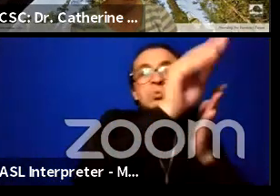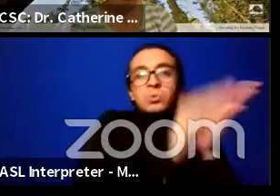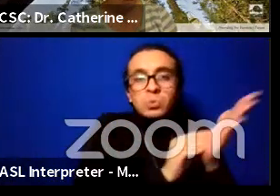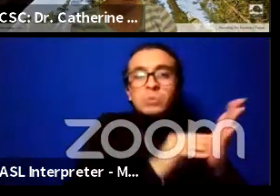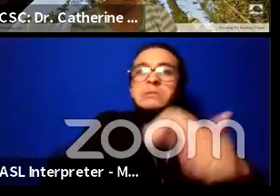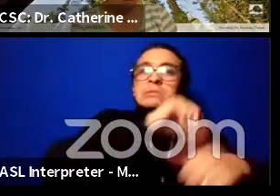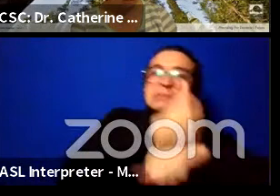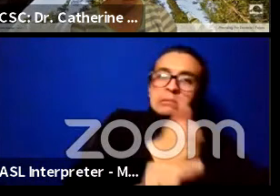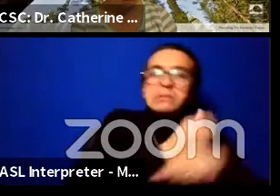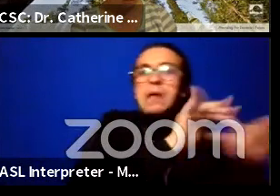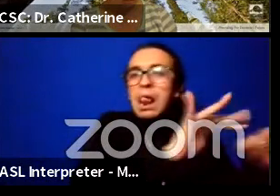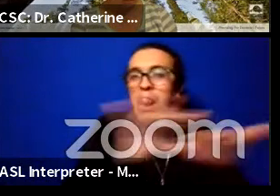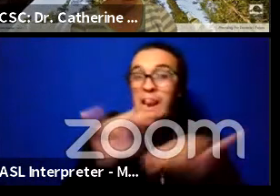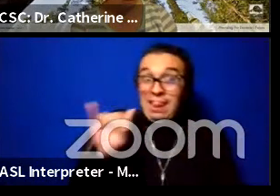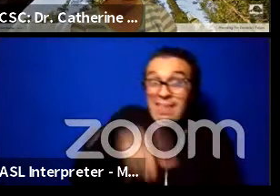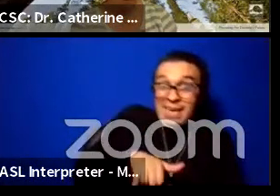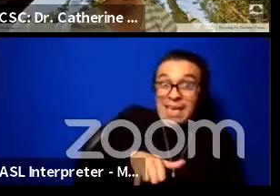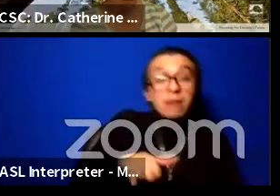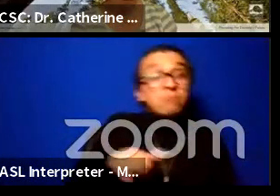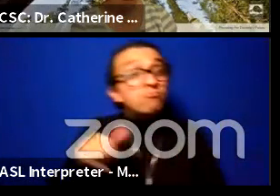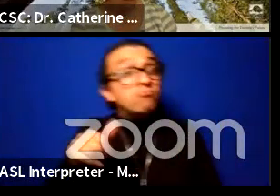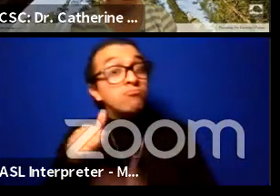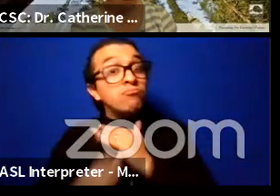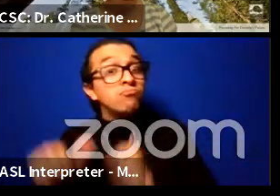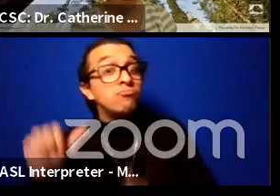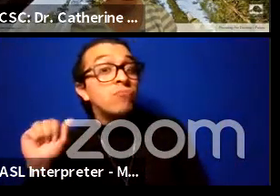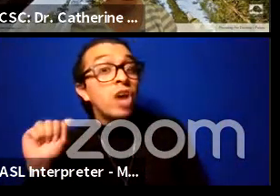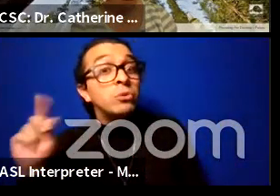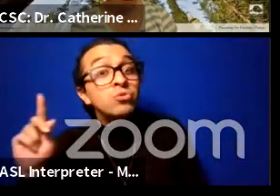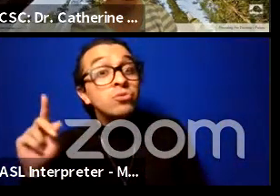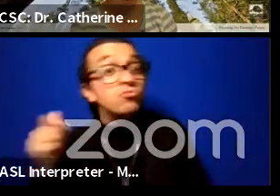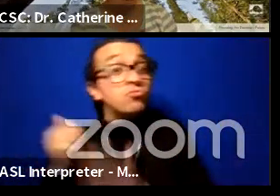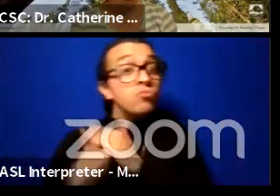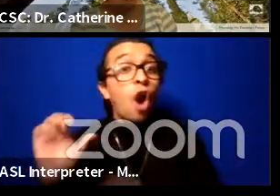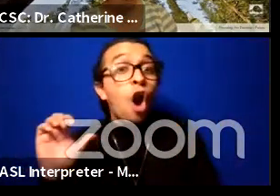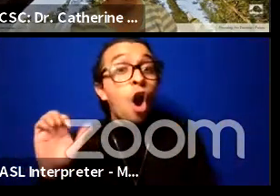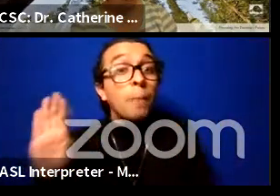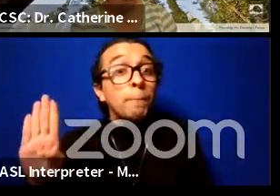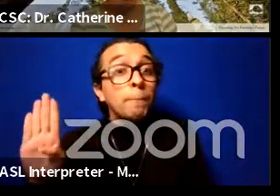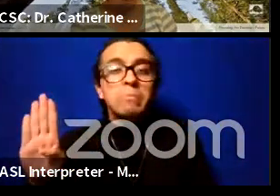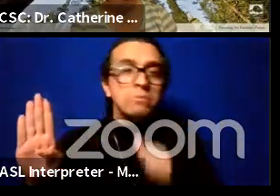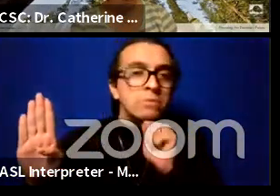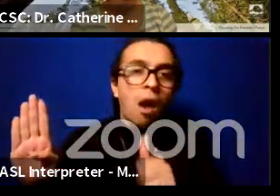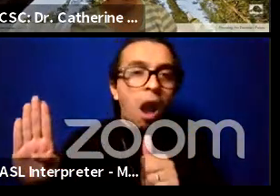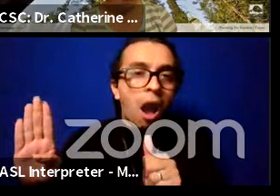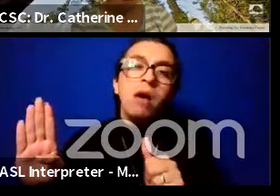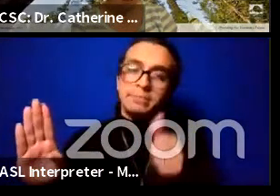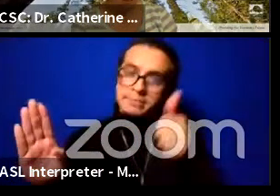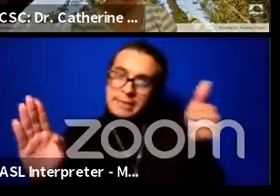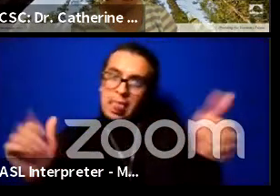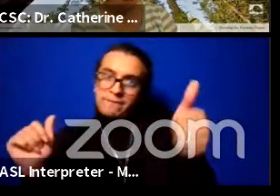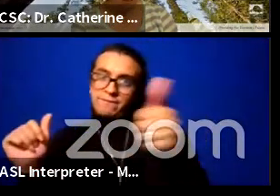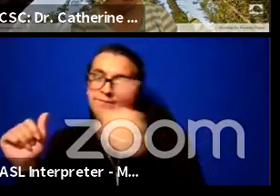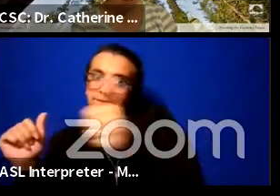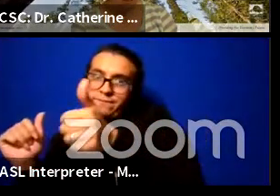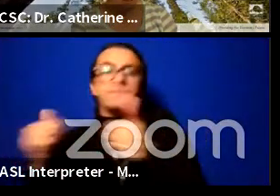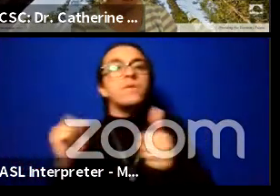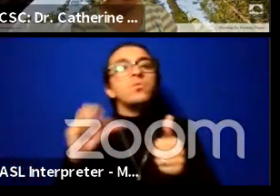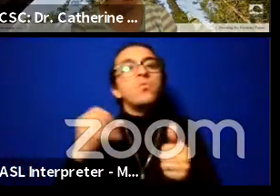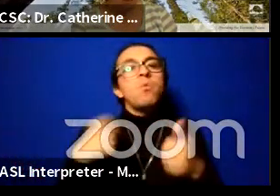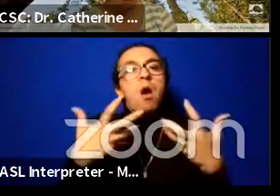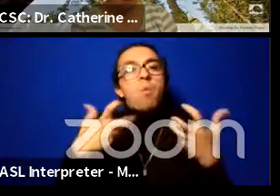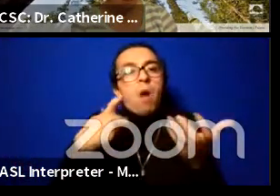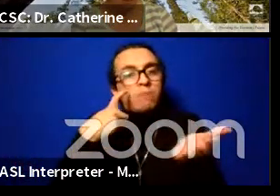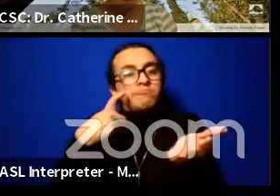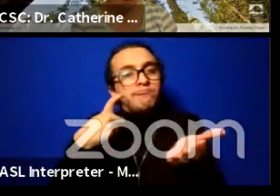you. But we are all here still. So if there are questions, we can pop into your group and help answer questions. So I definitely wanted to acknowledge, we